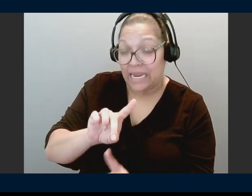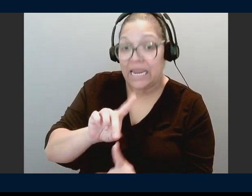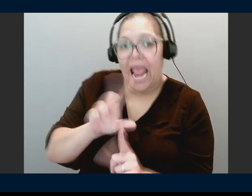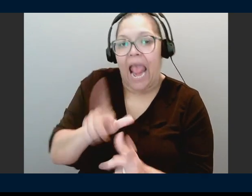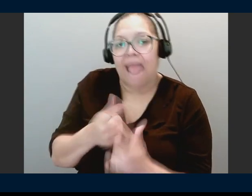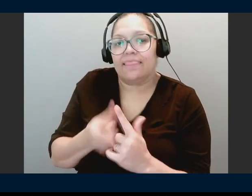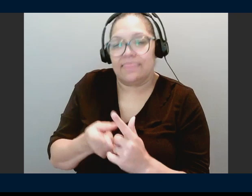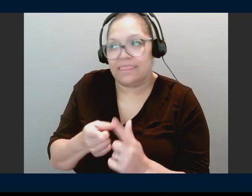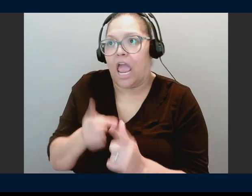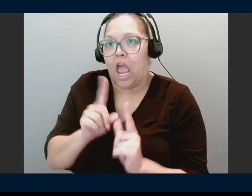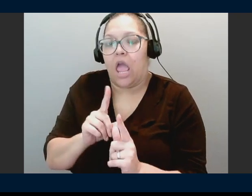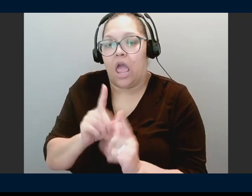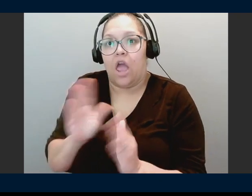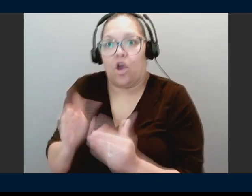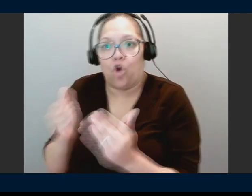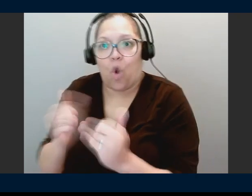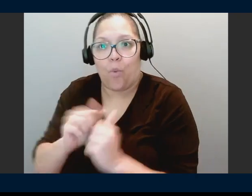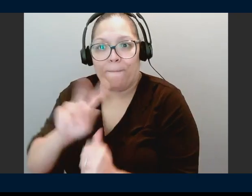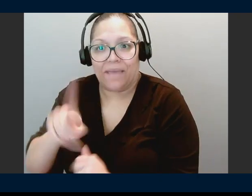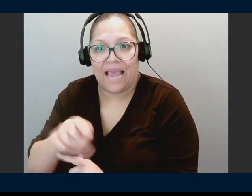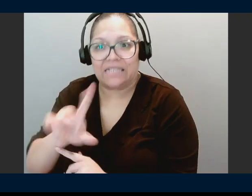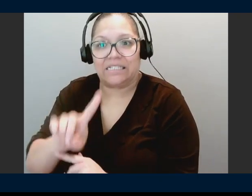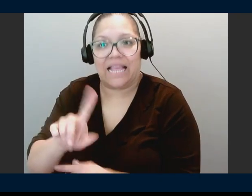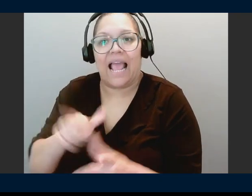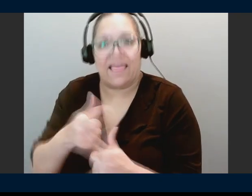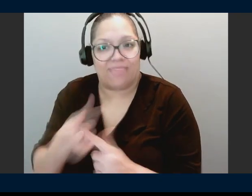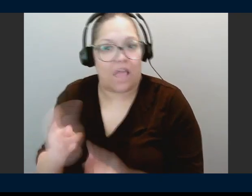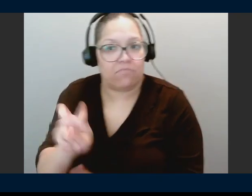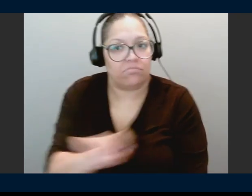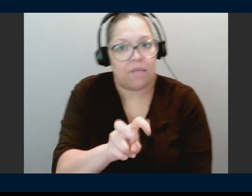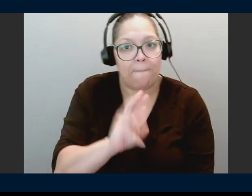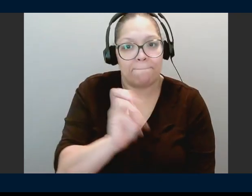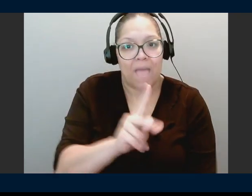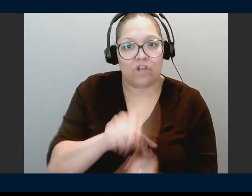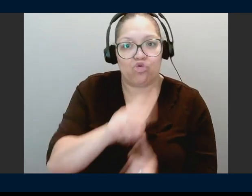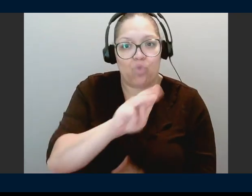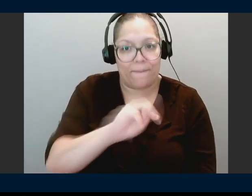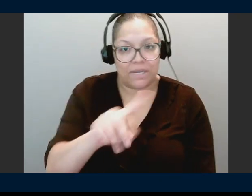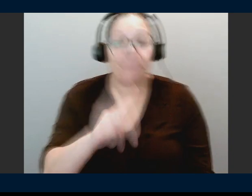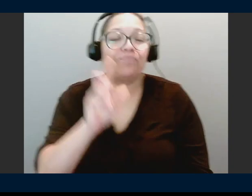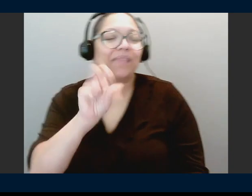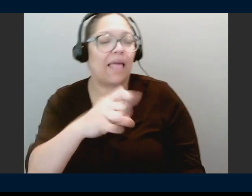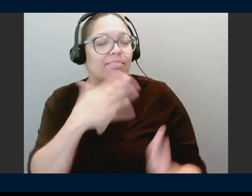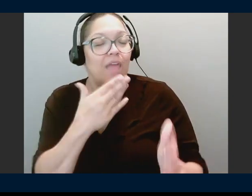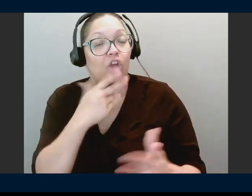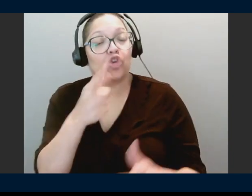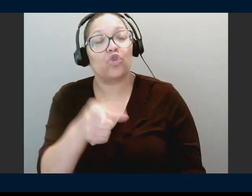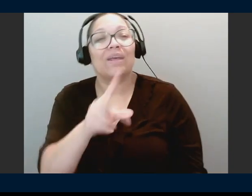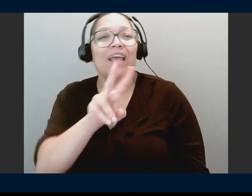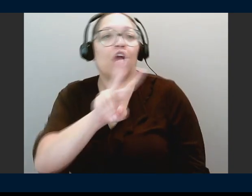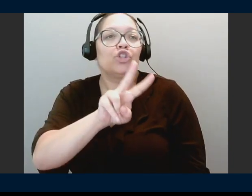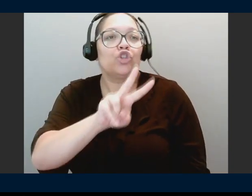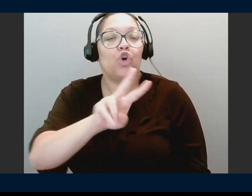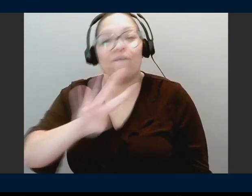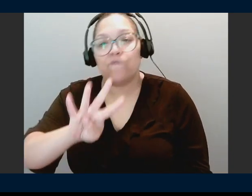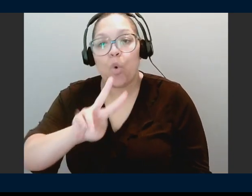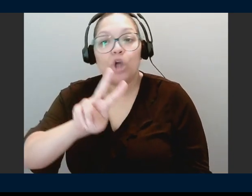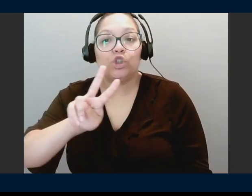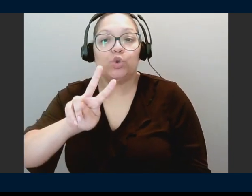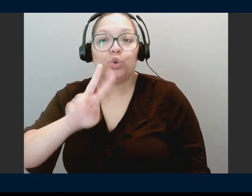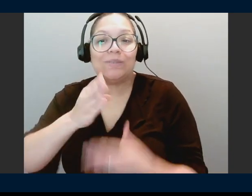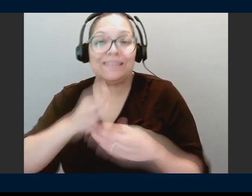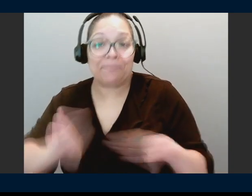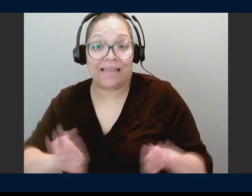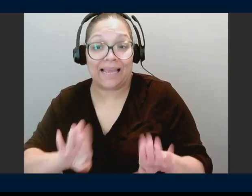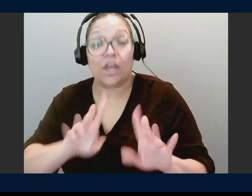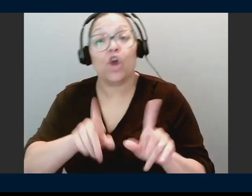MD. Thank you for the question. The same is true for our program. It's a 2-4-2 split. So the first 2 years